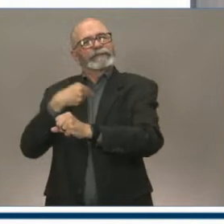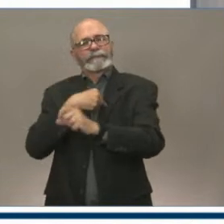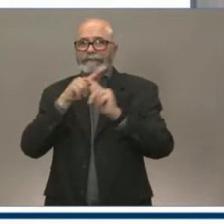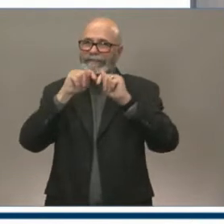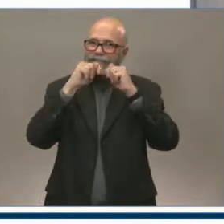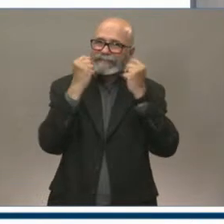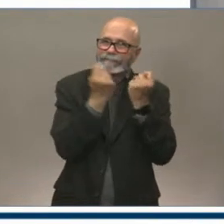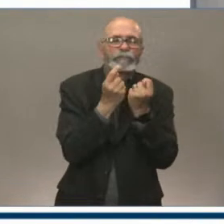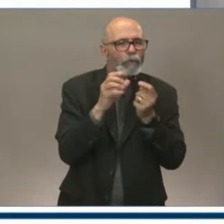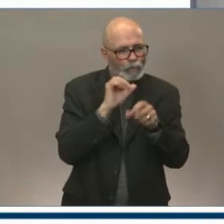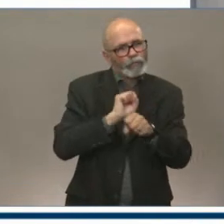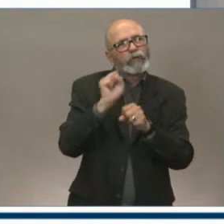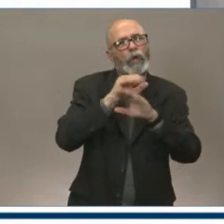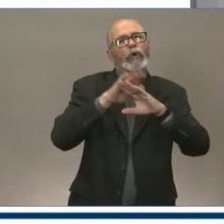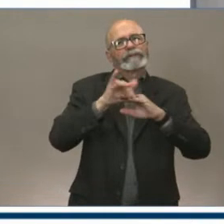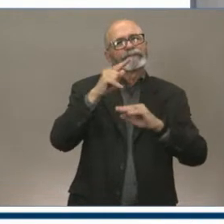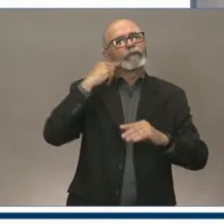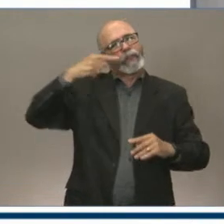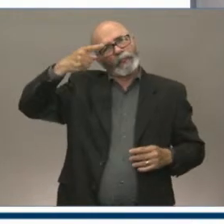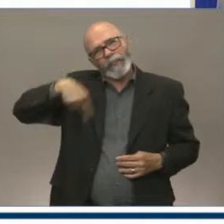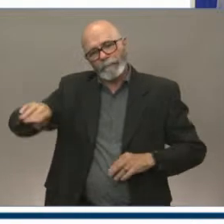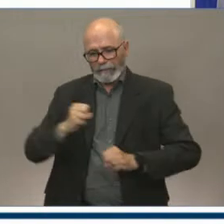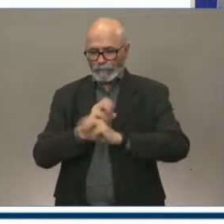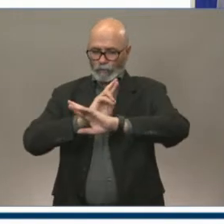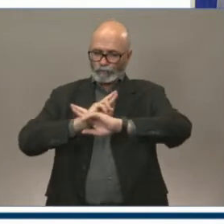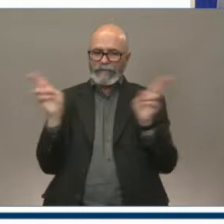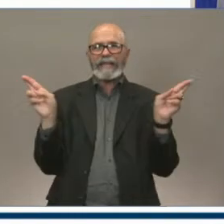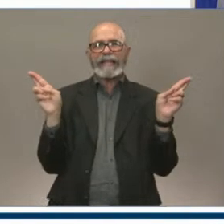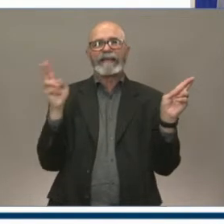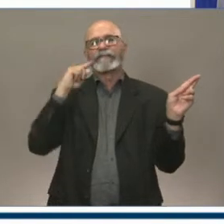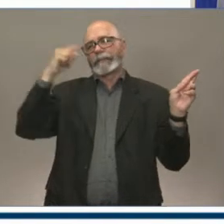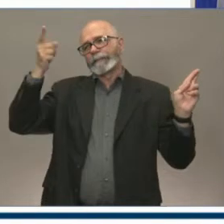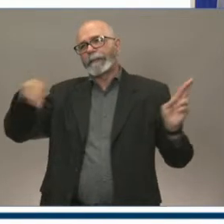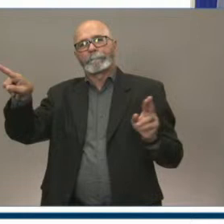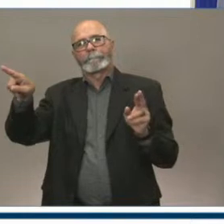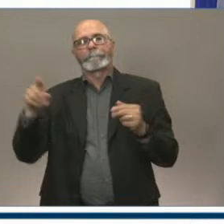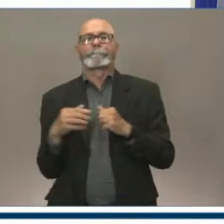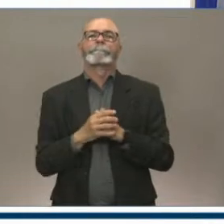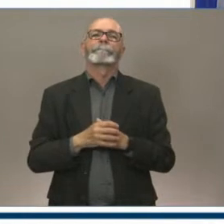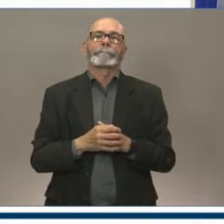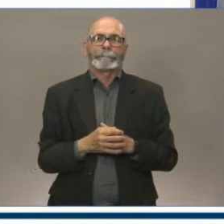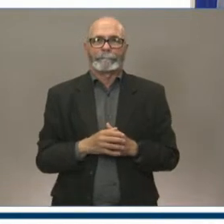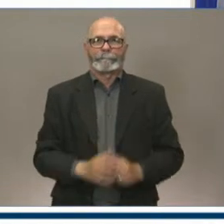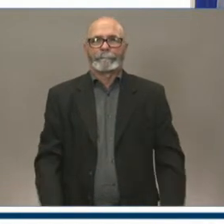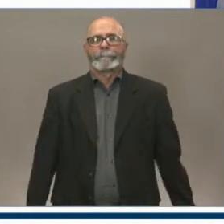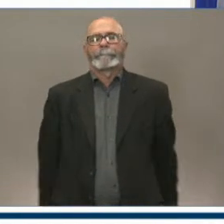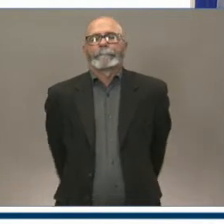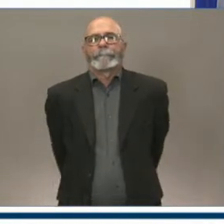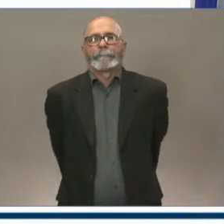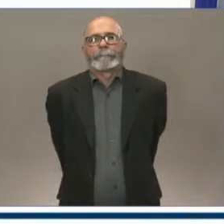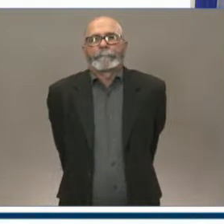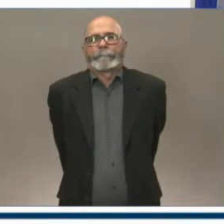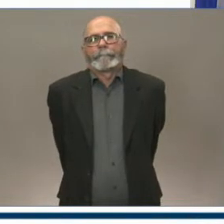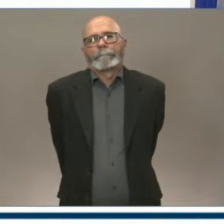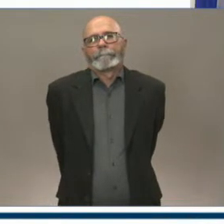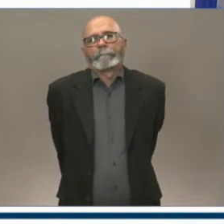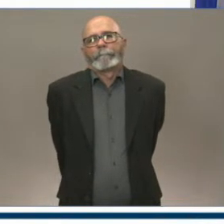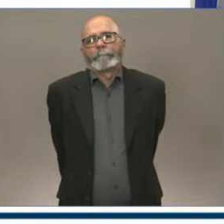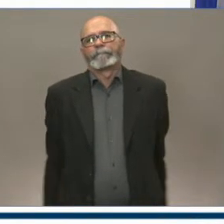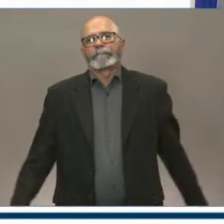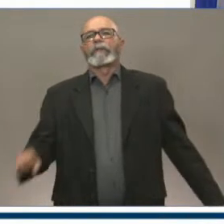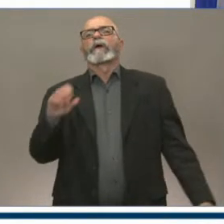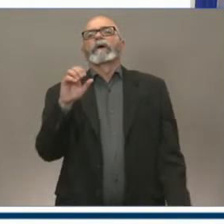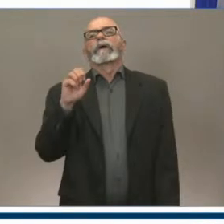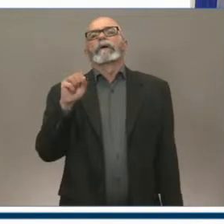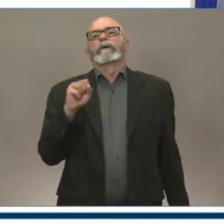to make sure we're prepared for that. Next, we'll go to Daryl Cole from Saltwire. Go ahead, Daryl, if you're there.